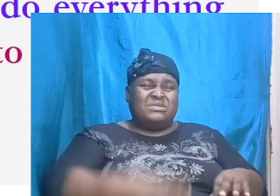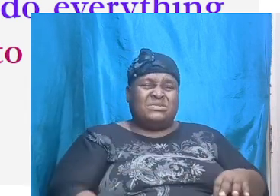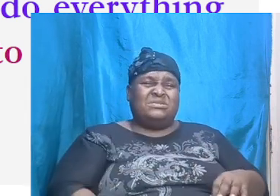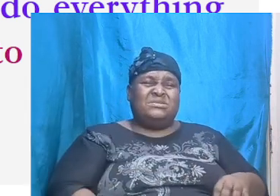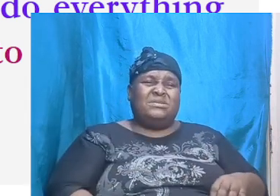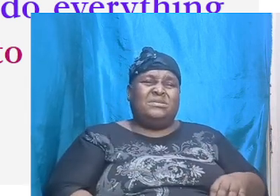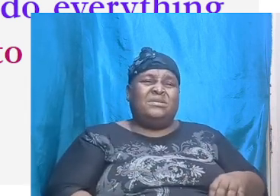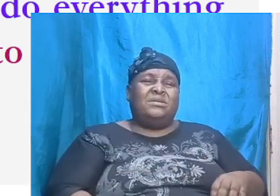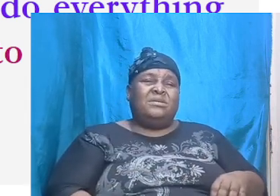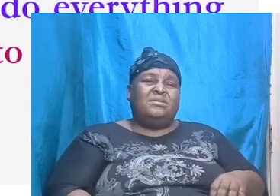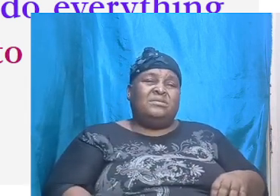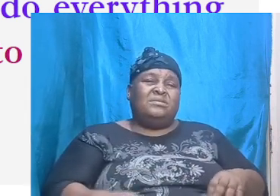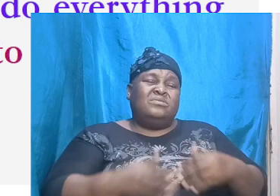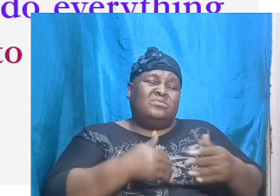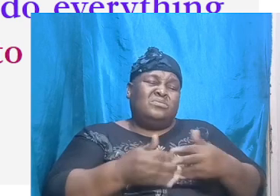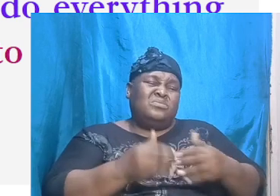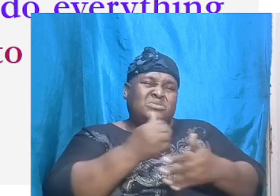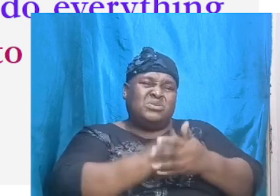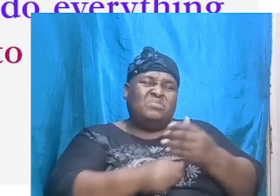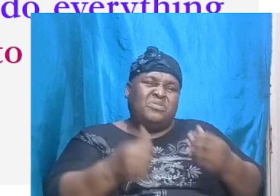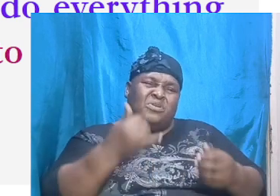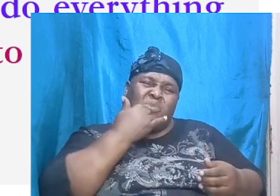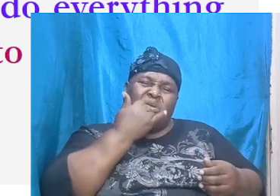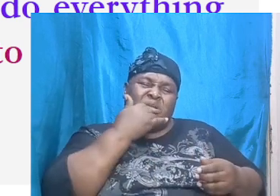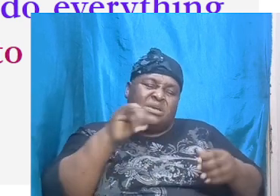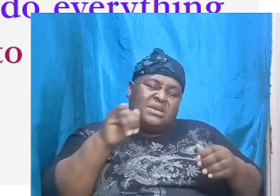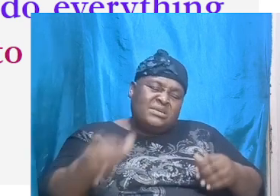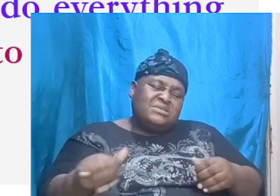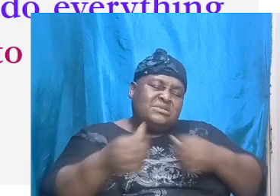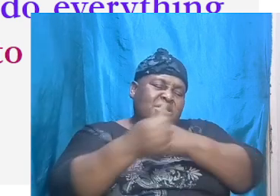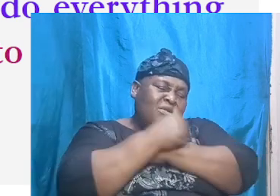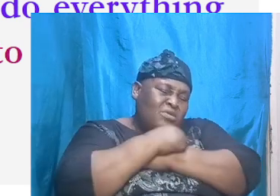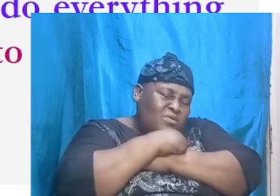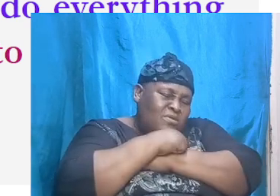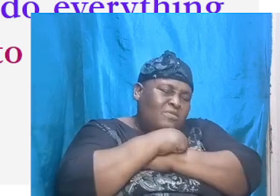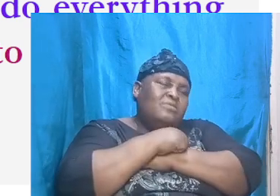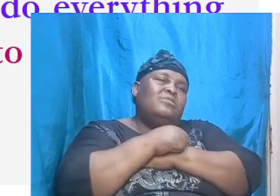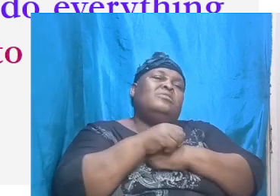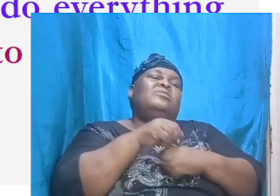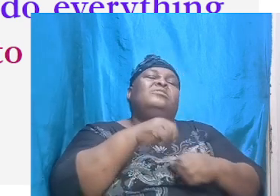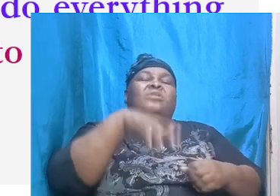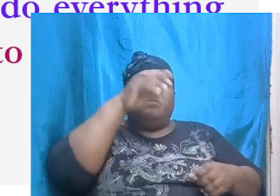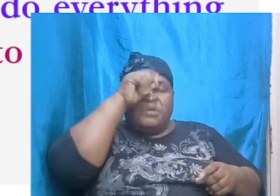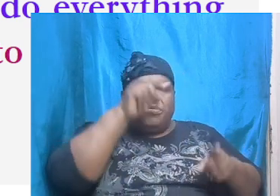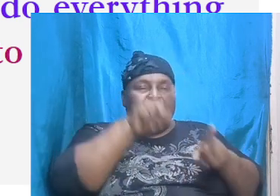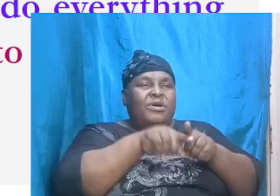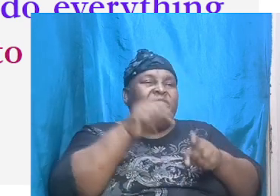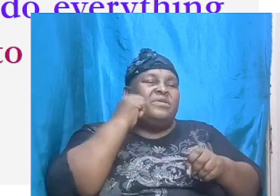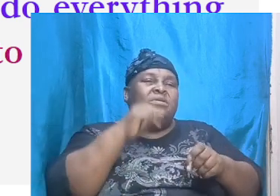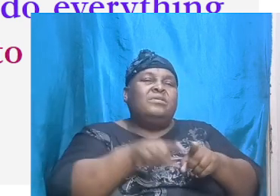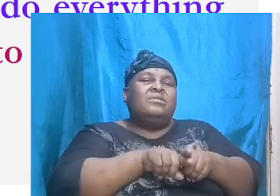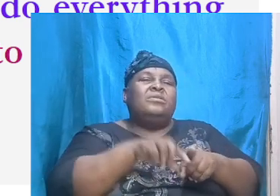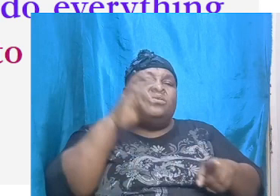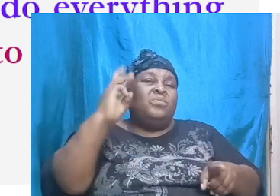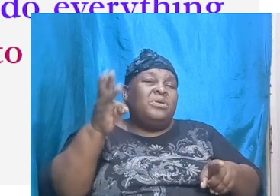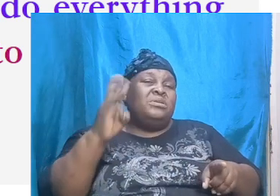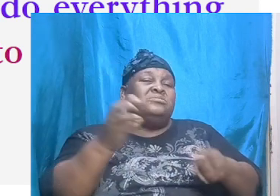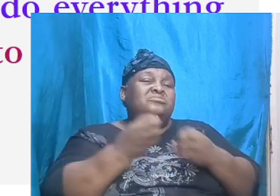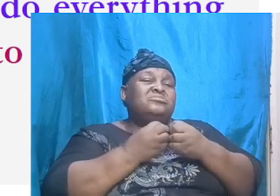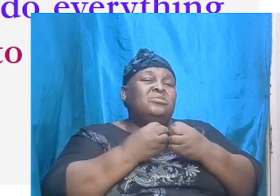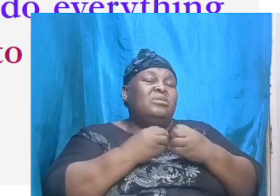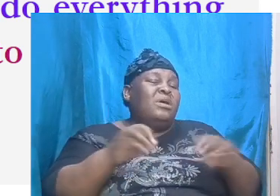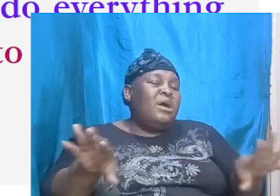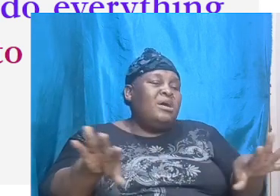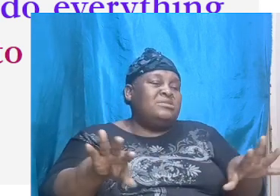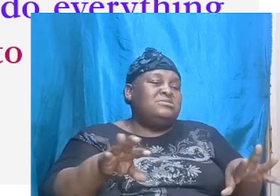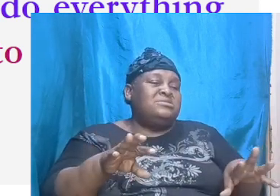go wrong, him still love the brethren. It's the most powerful tool to witness the loss and a dying world. And